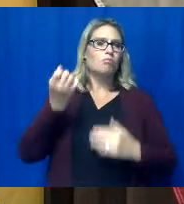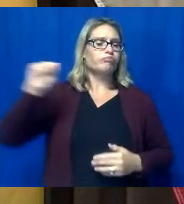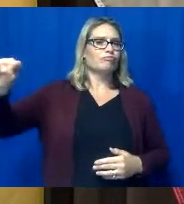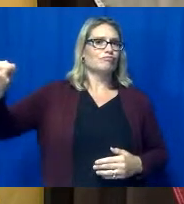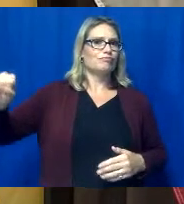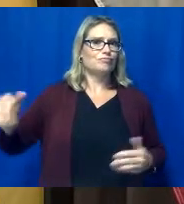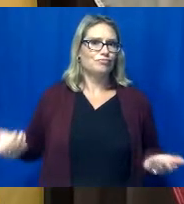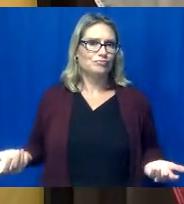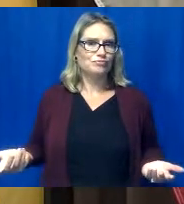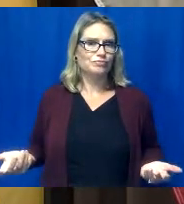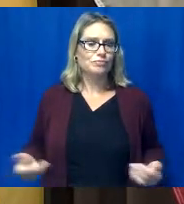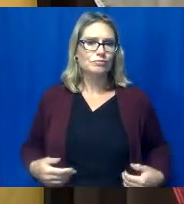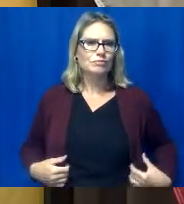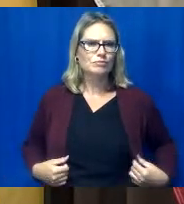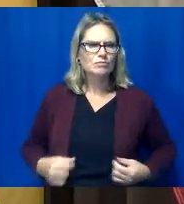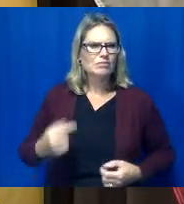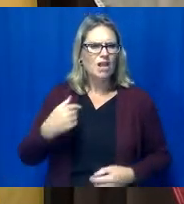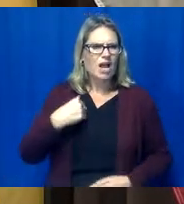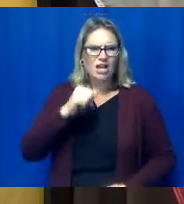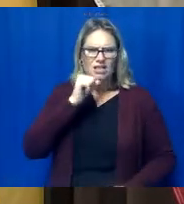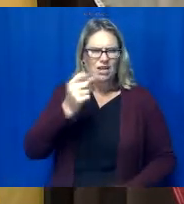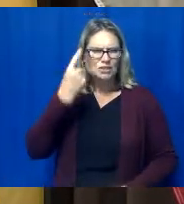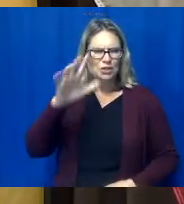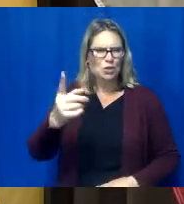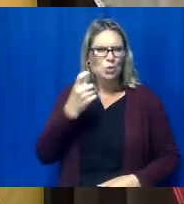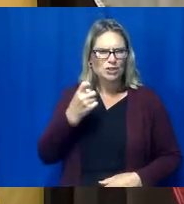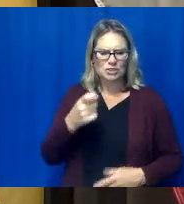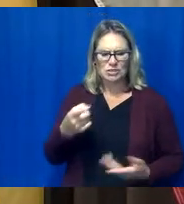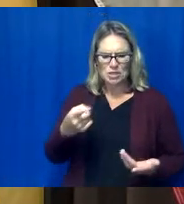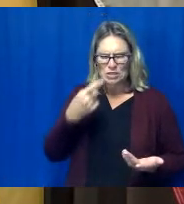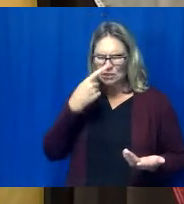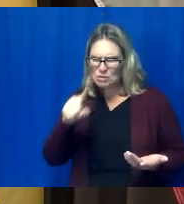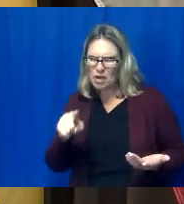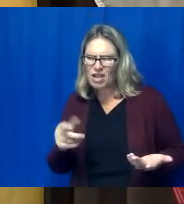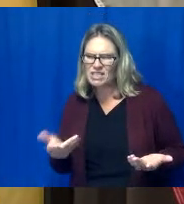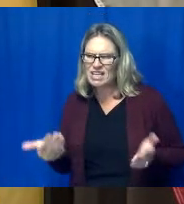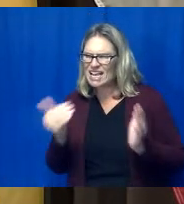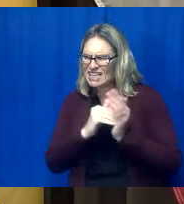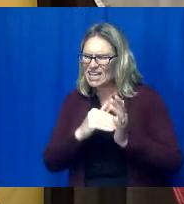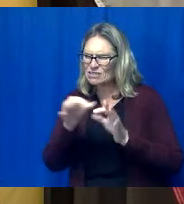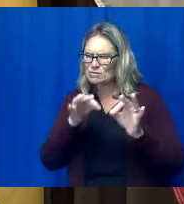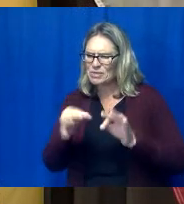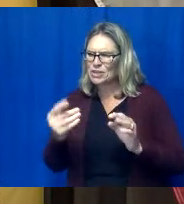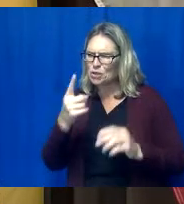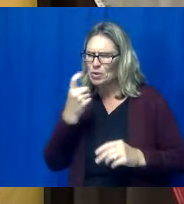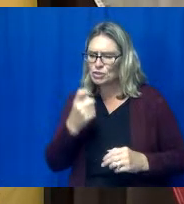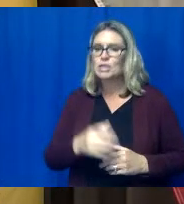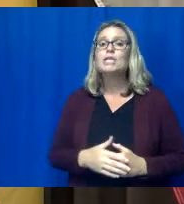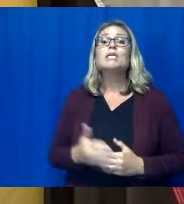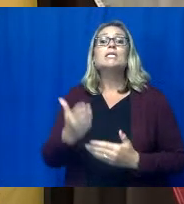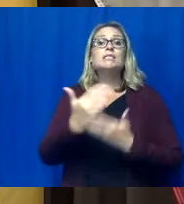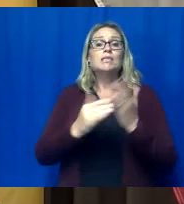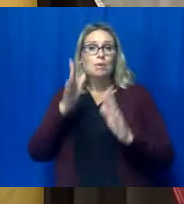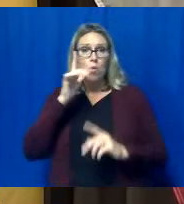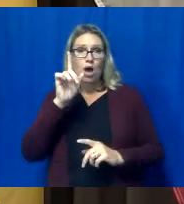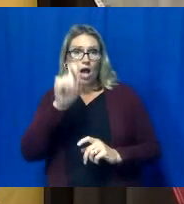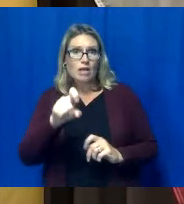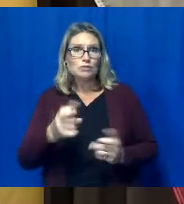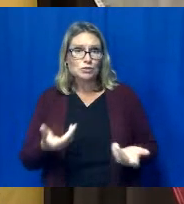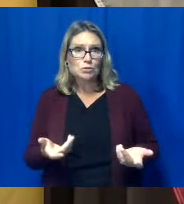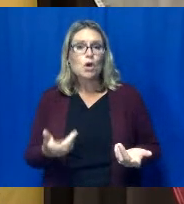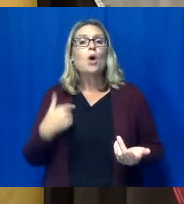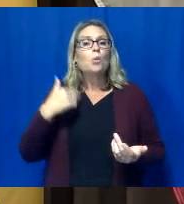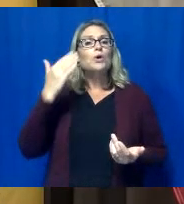I'm not sure I understand the question. Would you mind that again, please? Yes, a few people asked you, we knew this about the